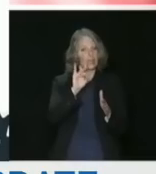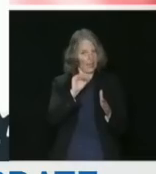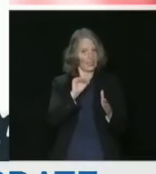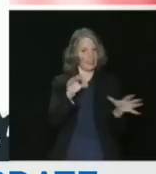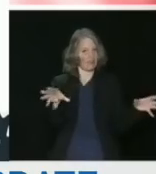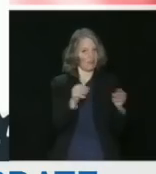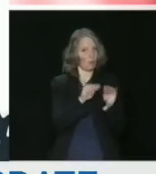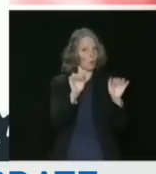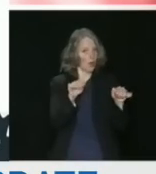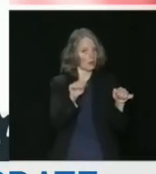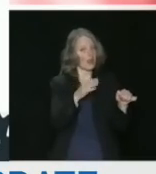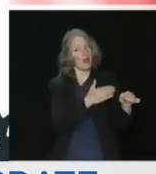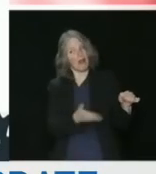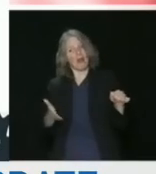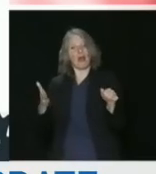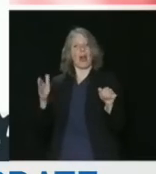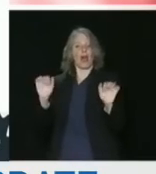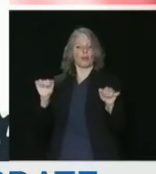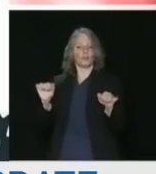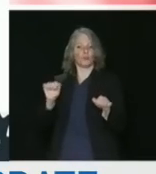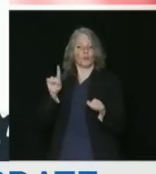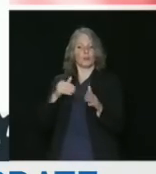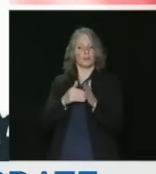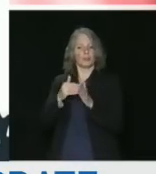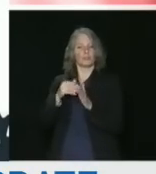1,209,780 to